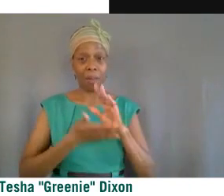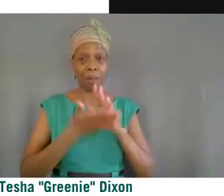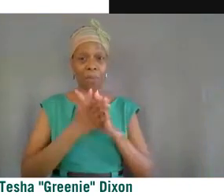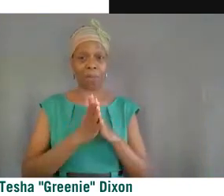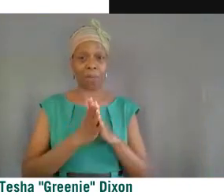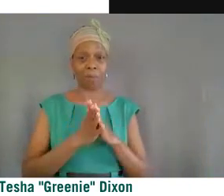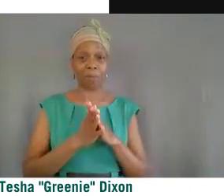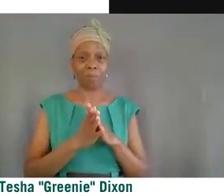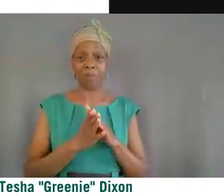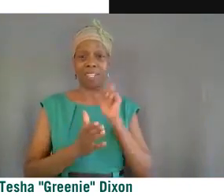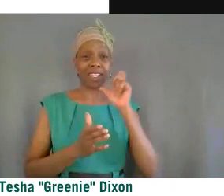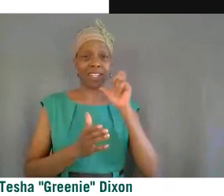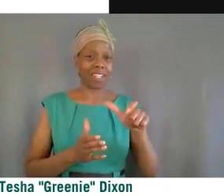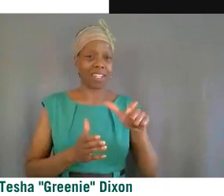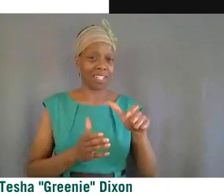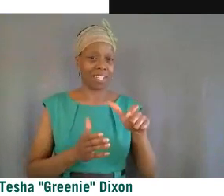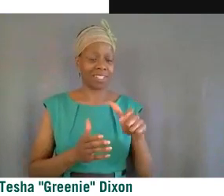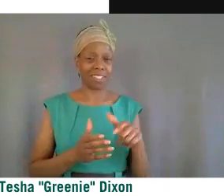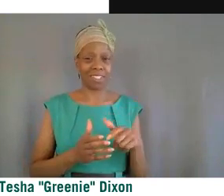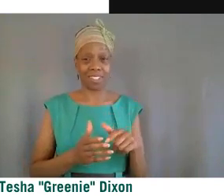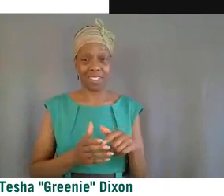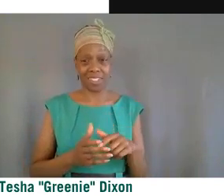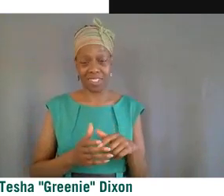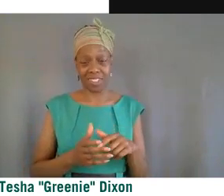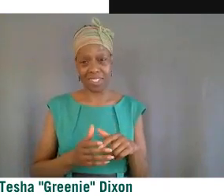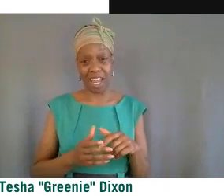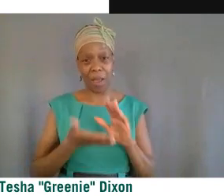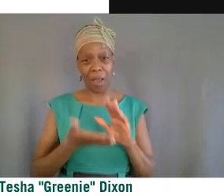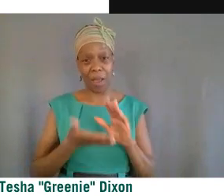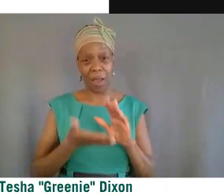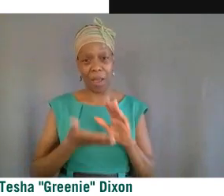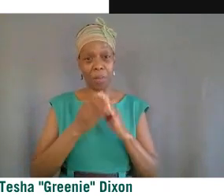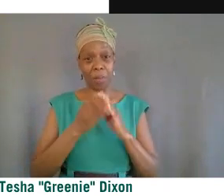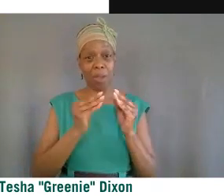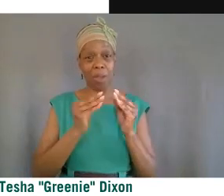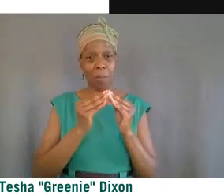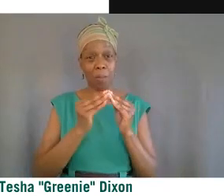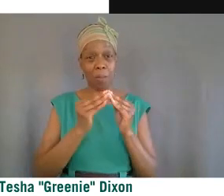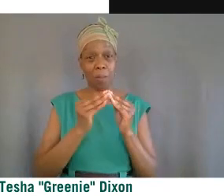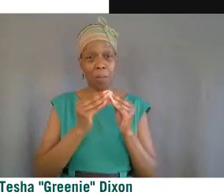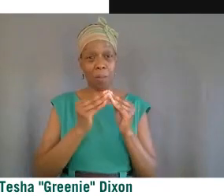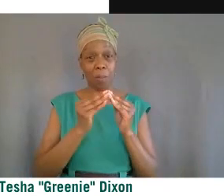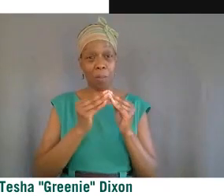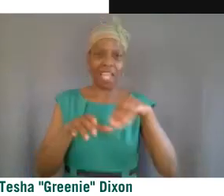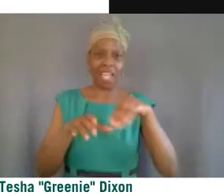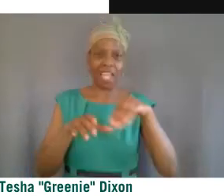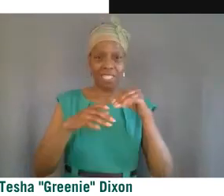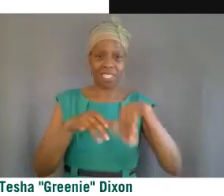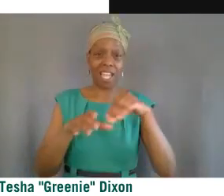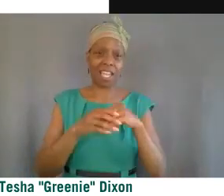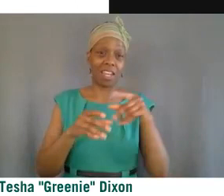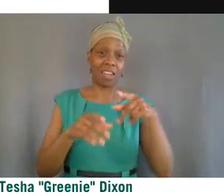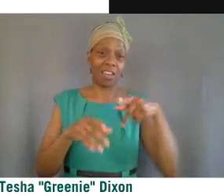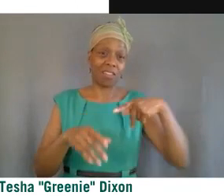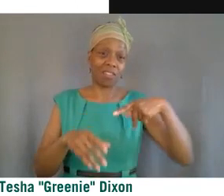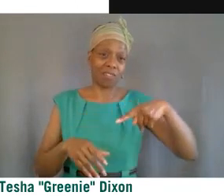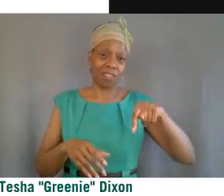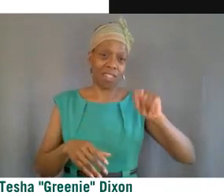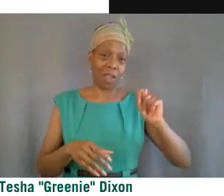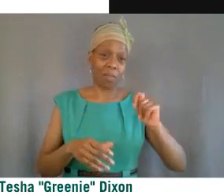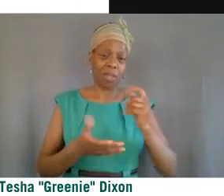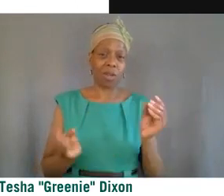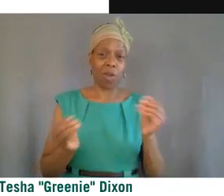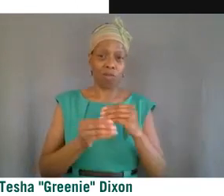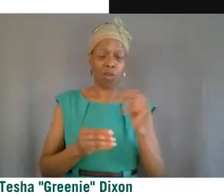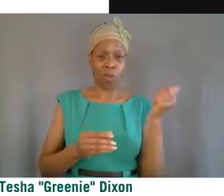and far more exciting things happen rather than, say, in the physical therapy office. Or that we are all out in the field, right? And we're all doing